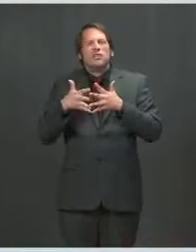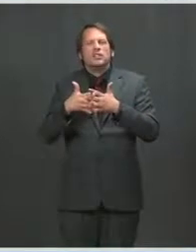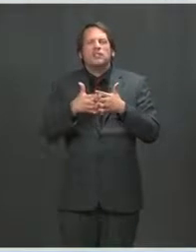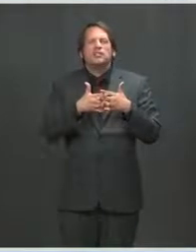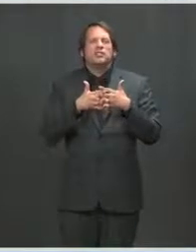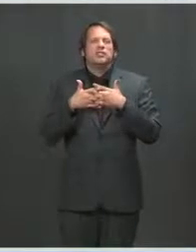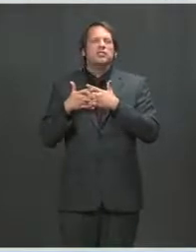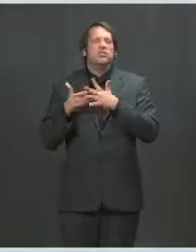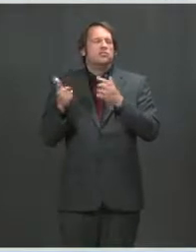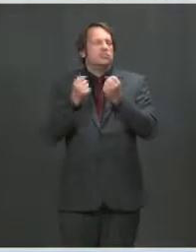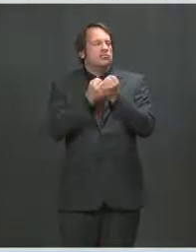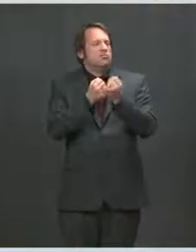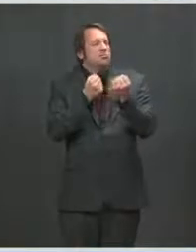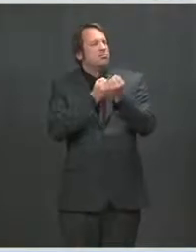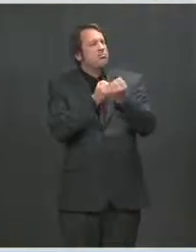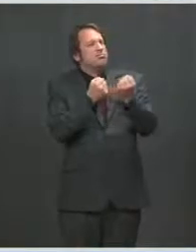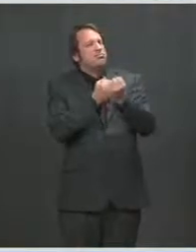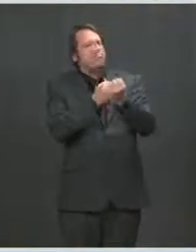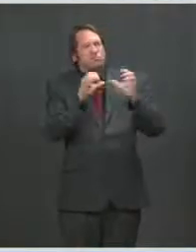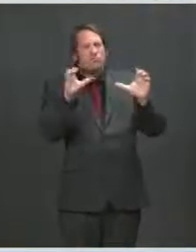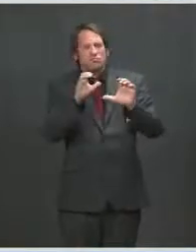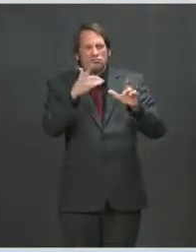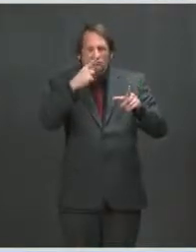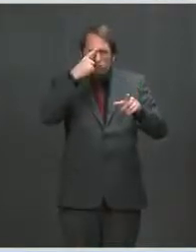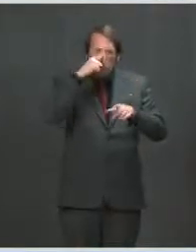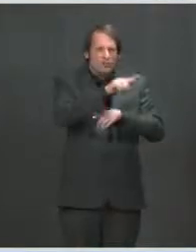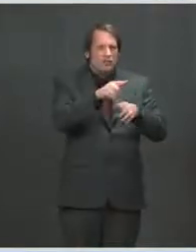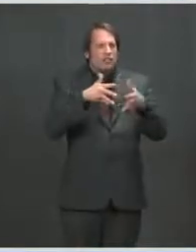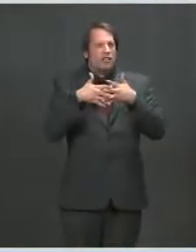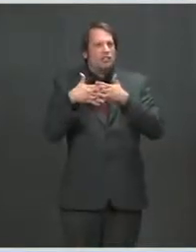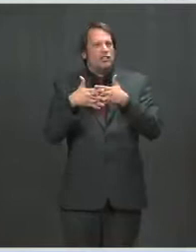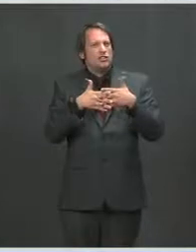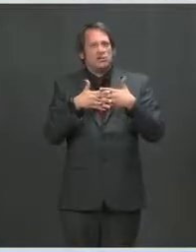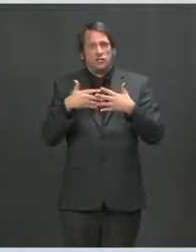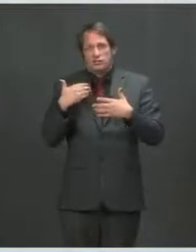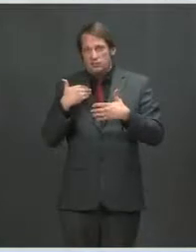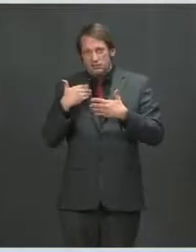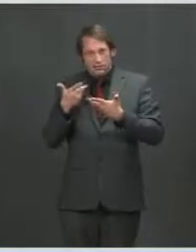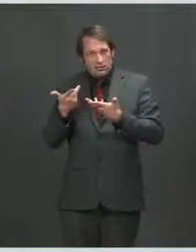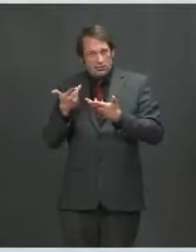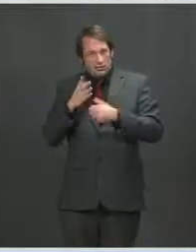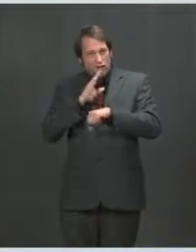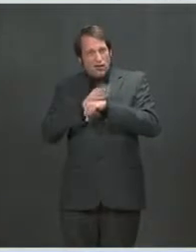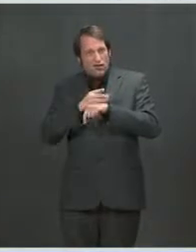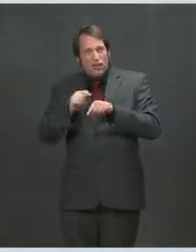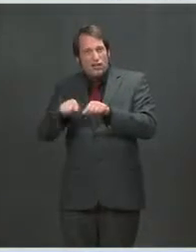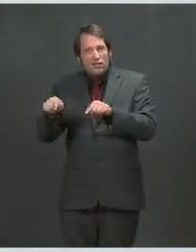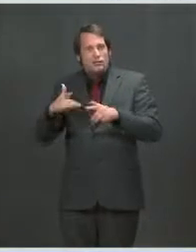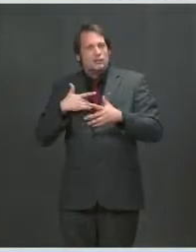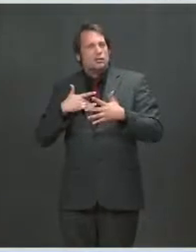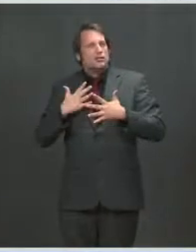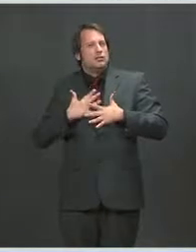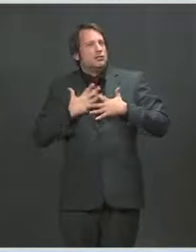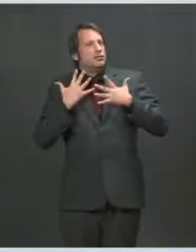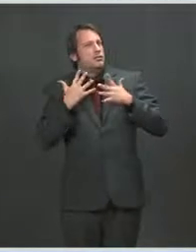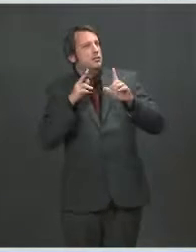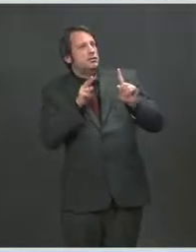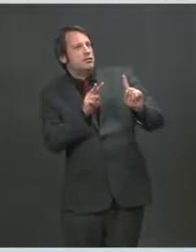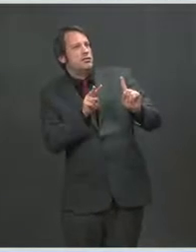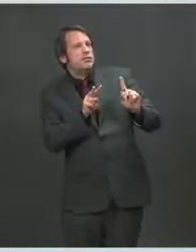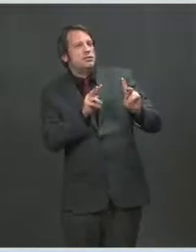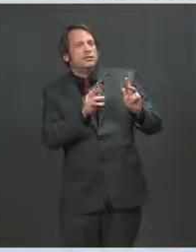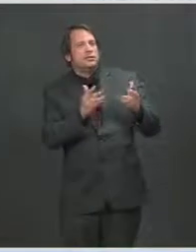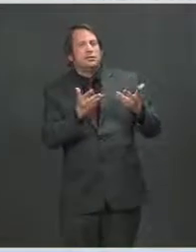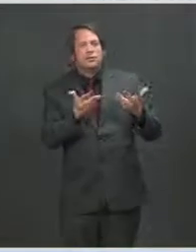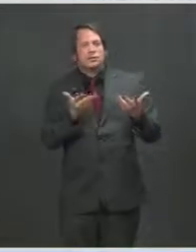he inspired us, his 5 daughters, to see America through his eyes. Or